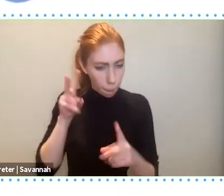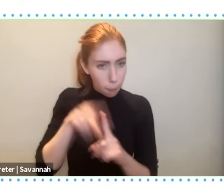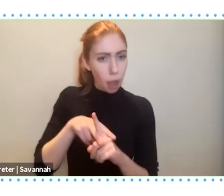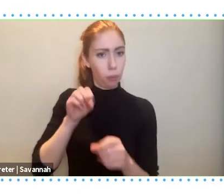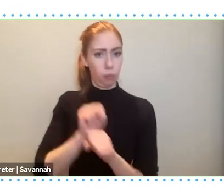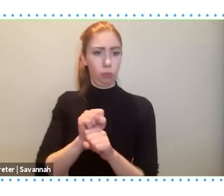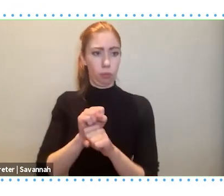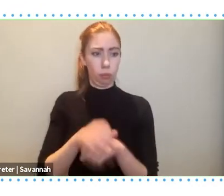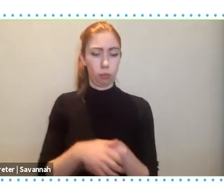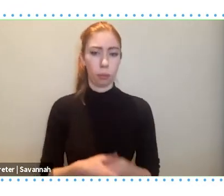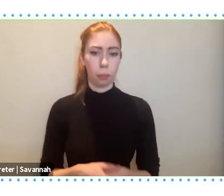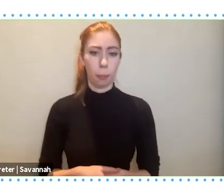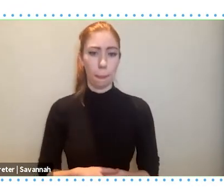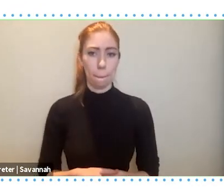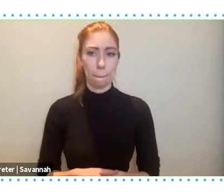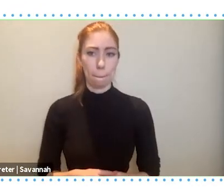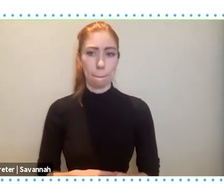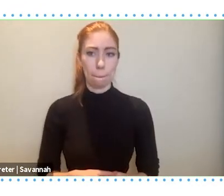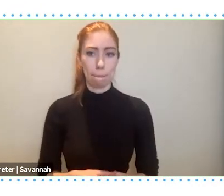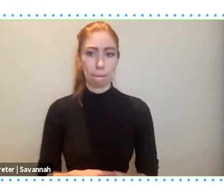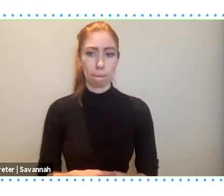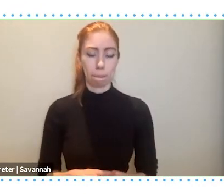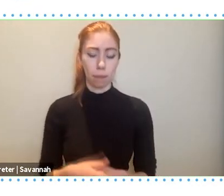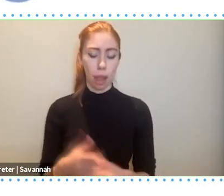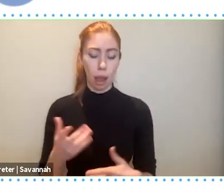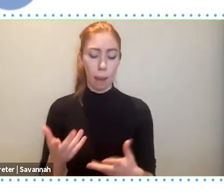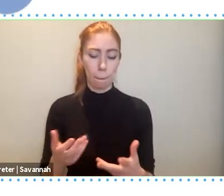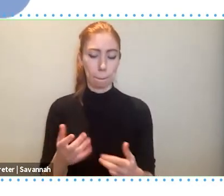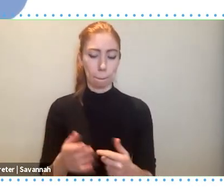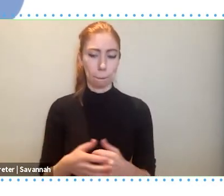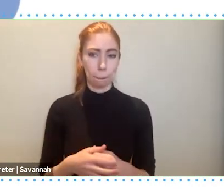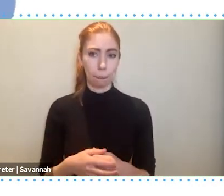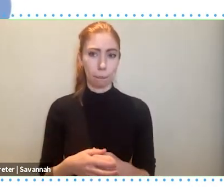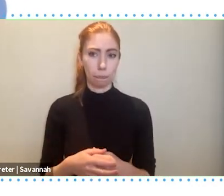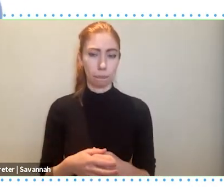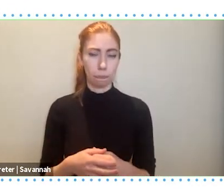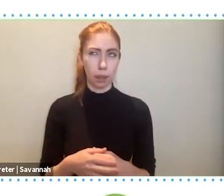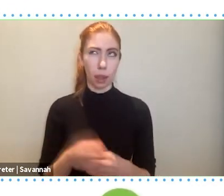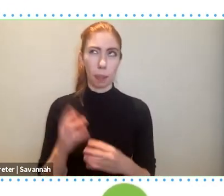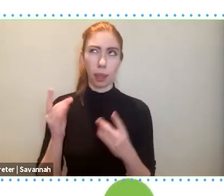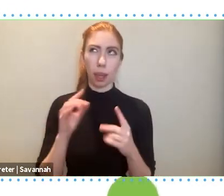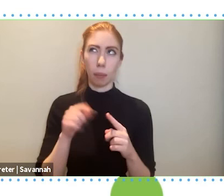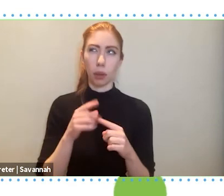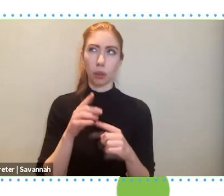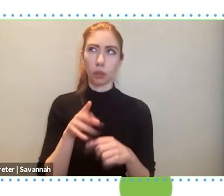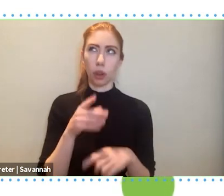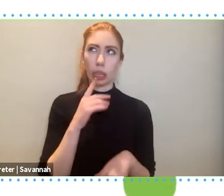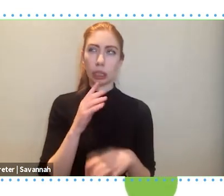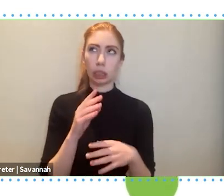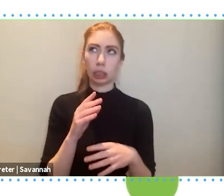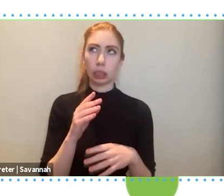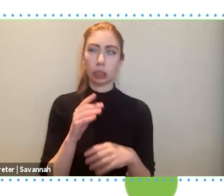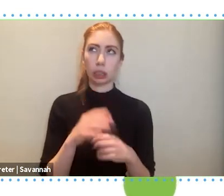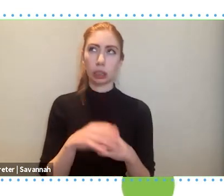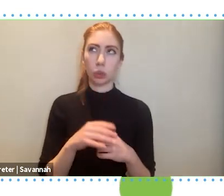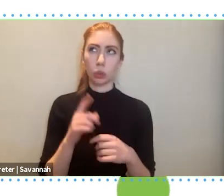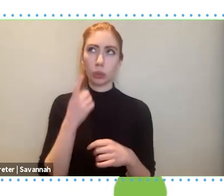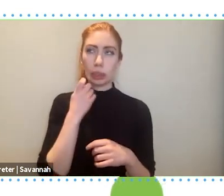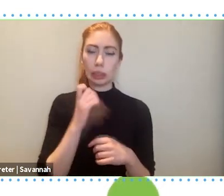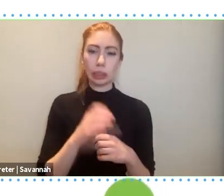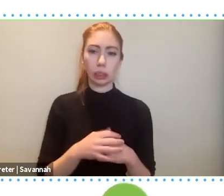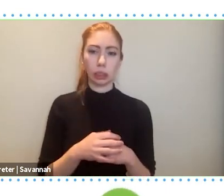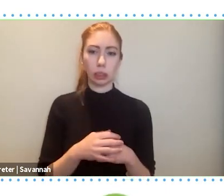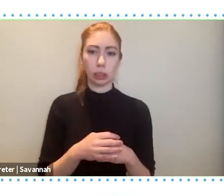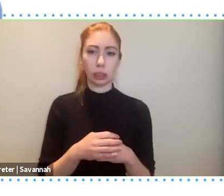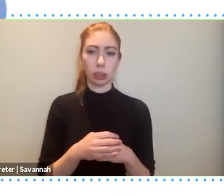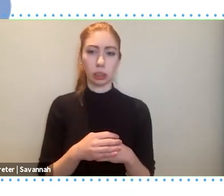Consider, and kind of thinking about what you were just speaking about. And, you know, I've having been an artist, then gone